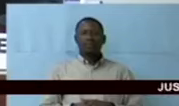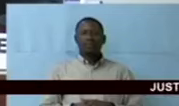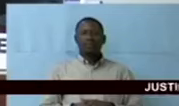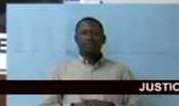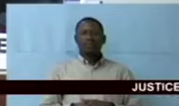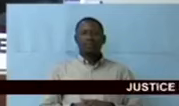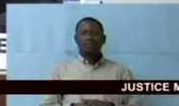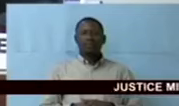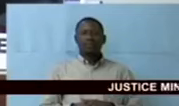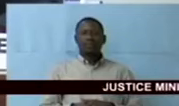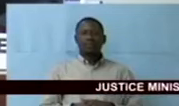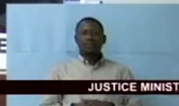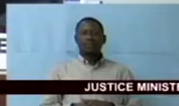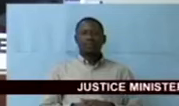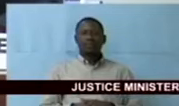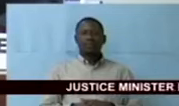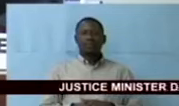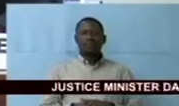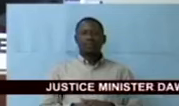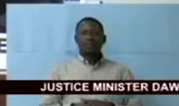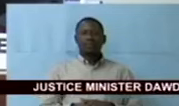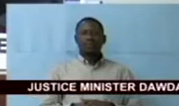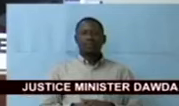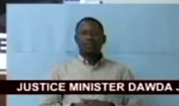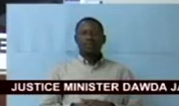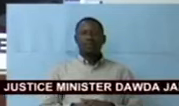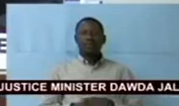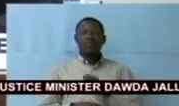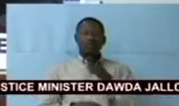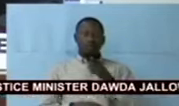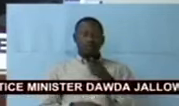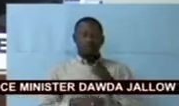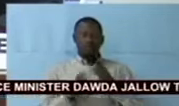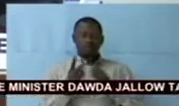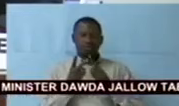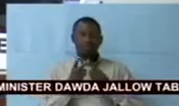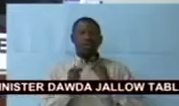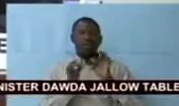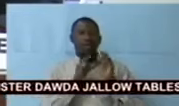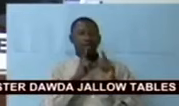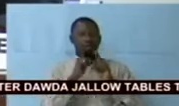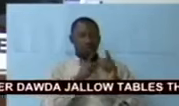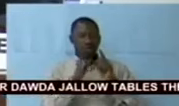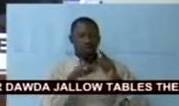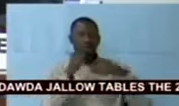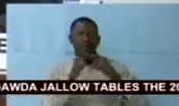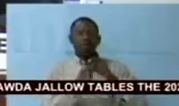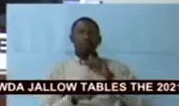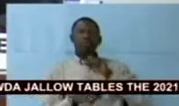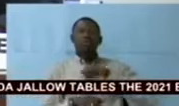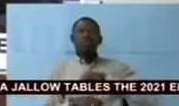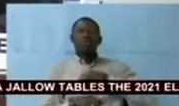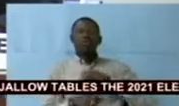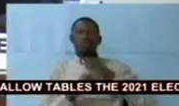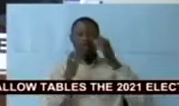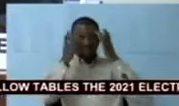ikana deto la kan yo misalo dina. You talked about your own experience in Basse,